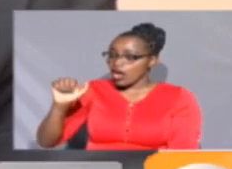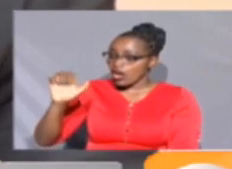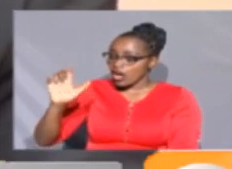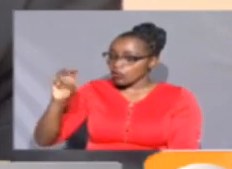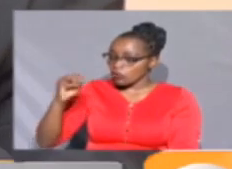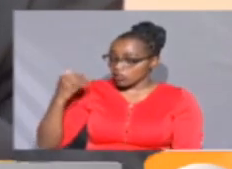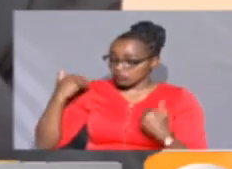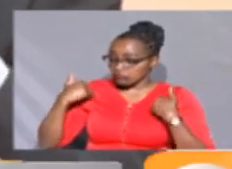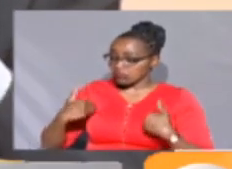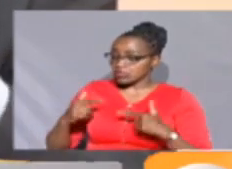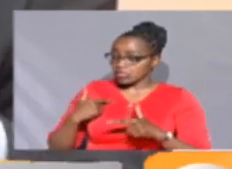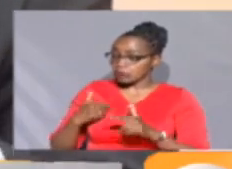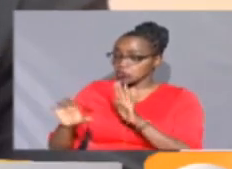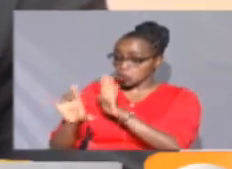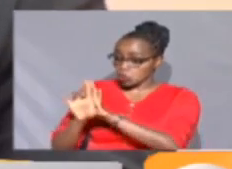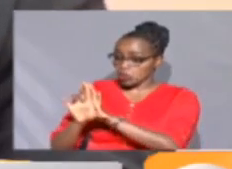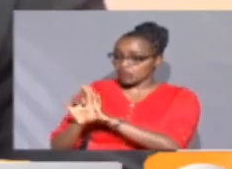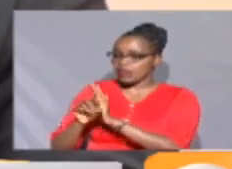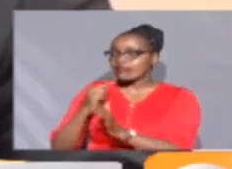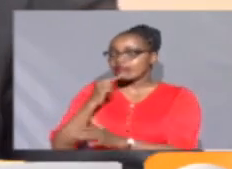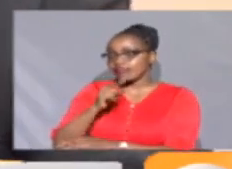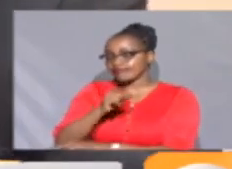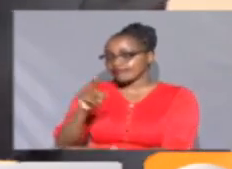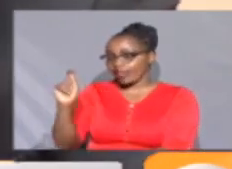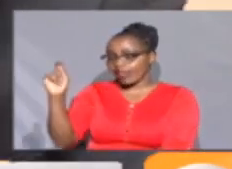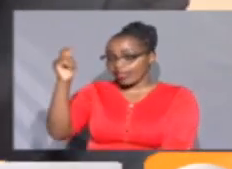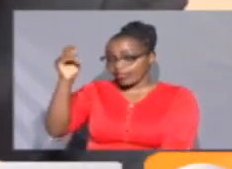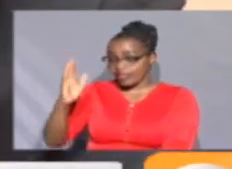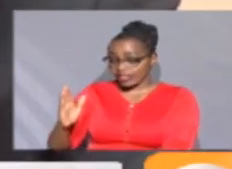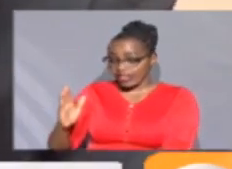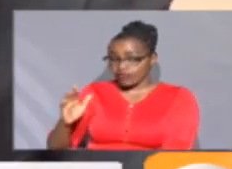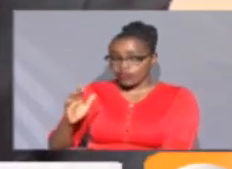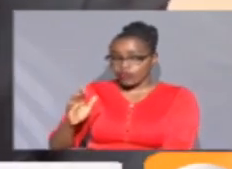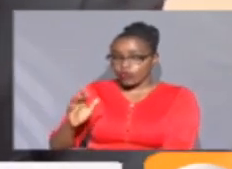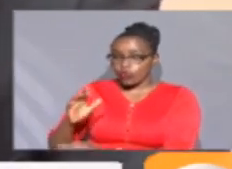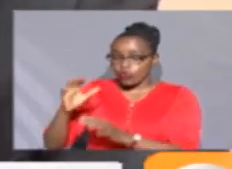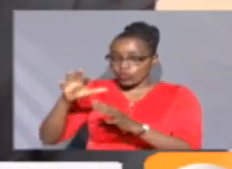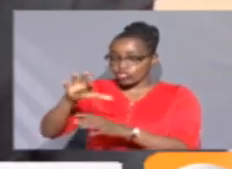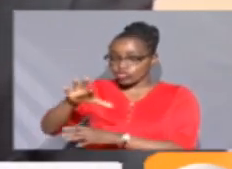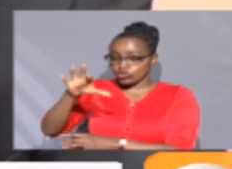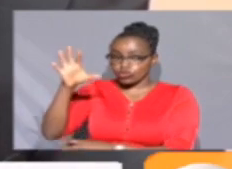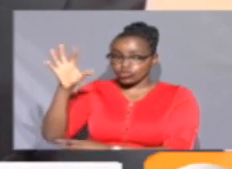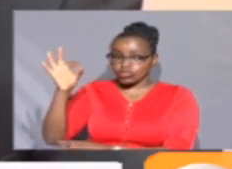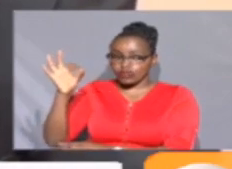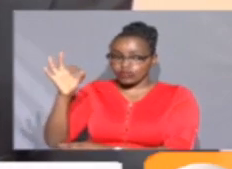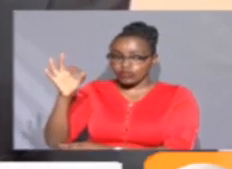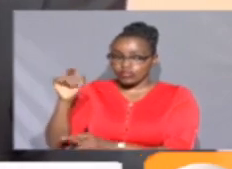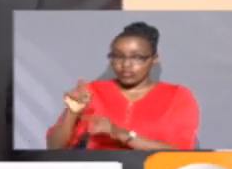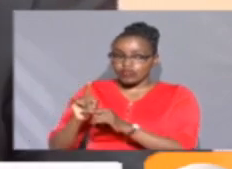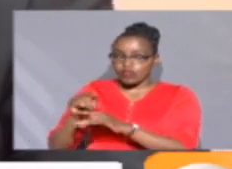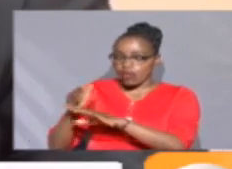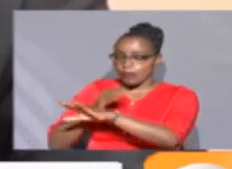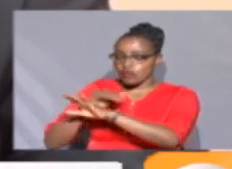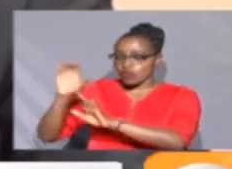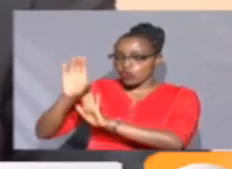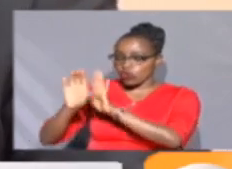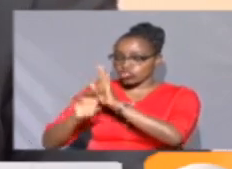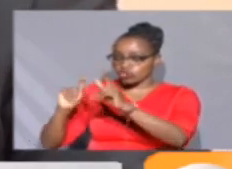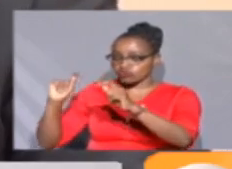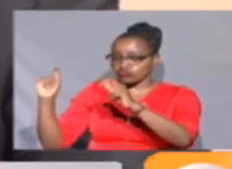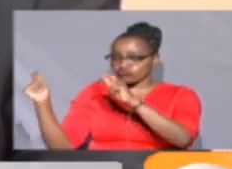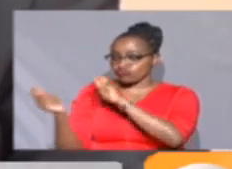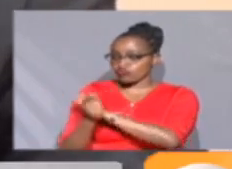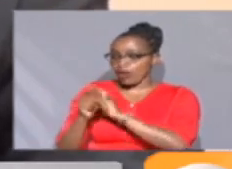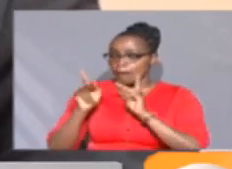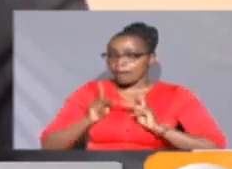to the law. Let me tell Kenyans outside there that we chose deliberately to review our previous constitution in